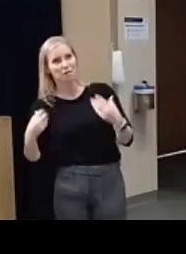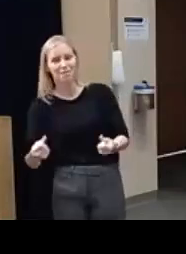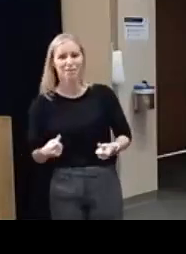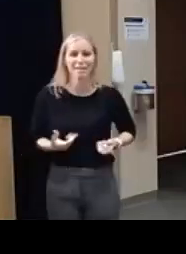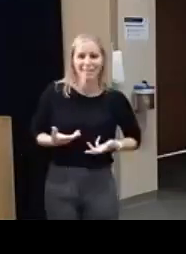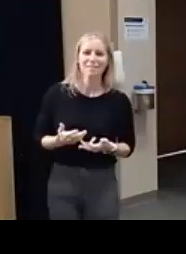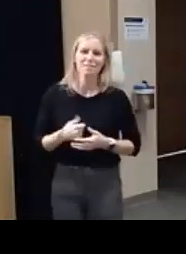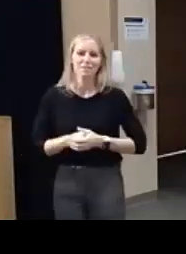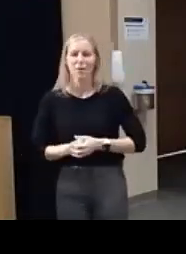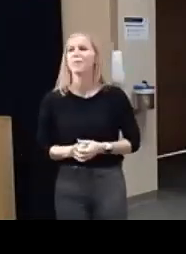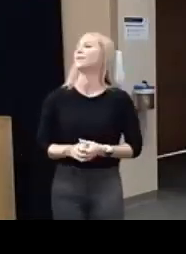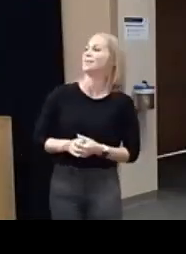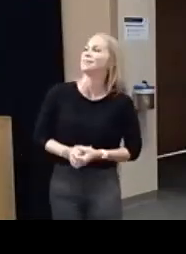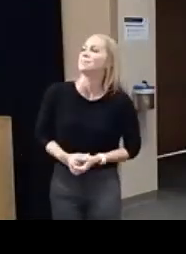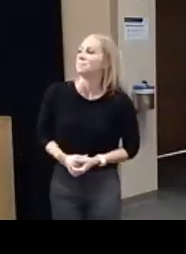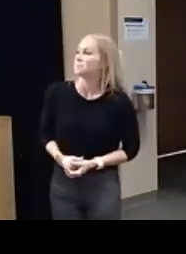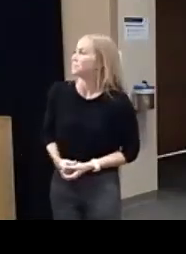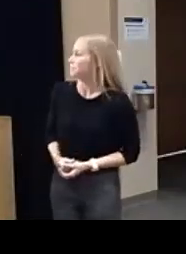Subtle slip of the tongue there, huh?